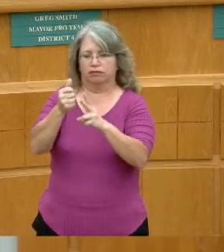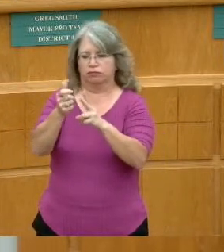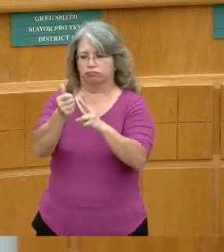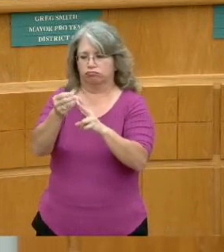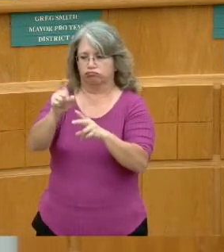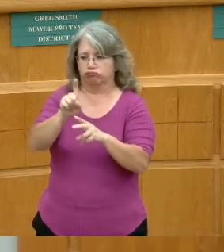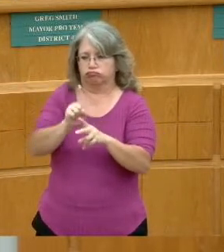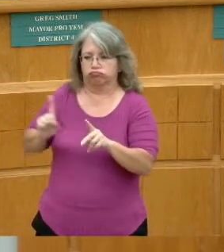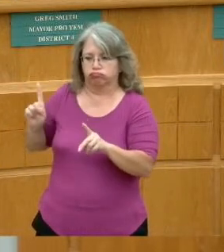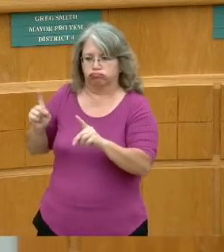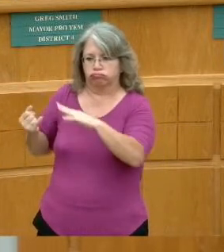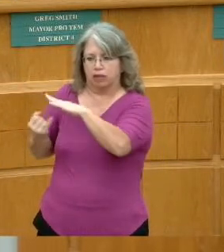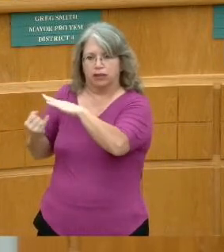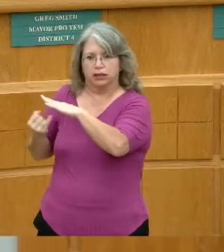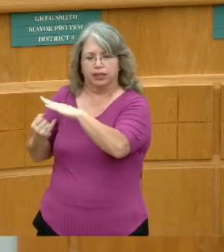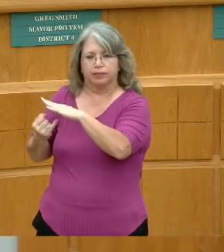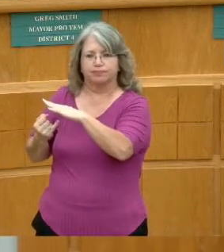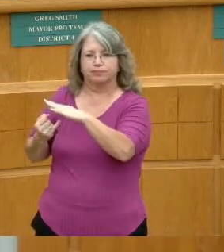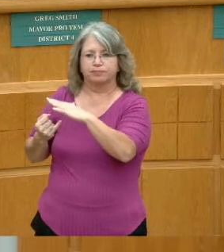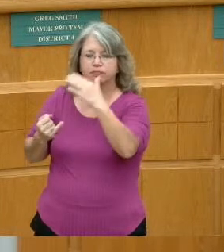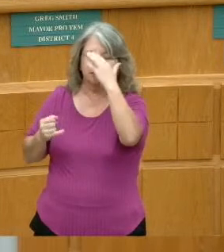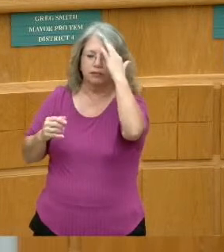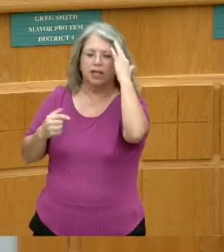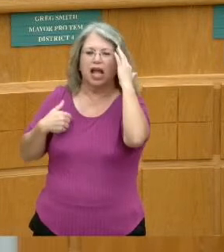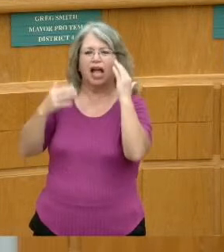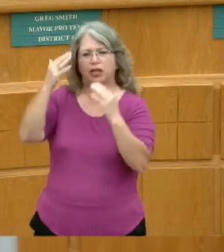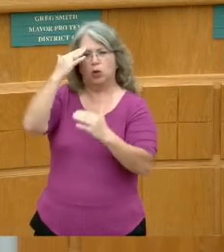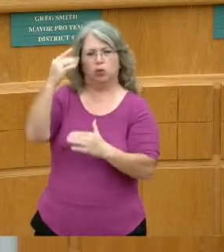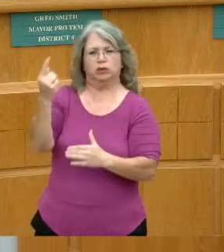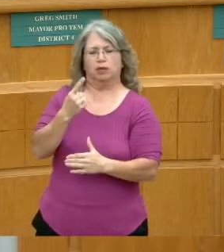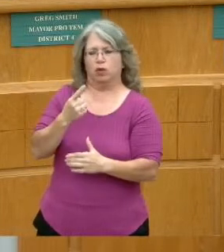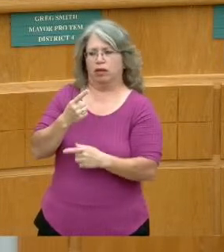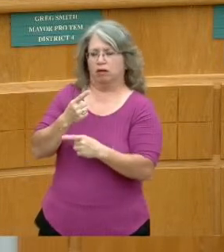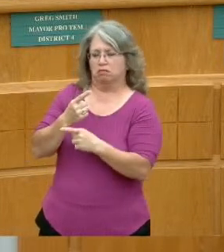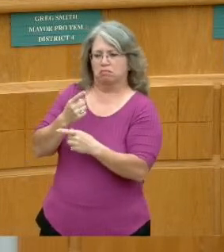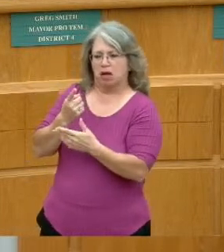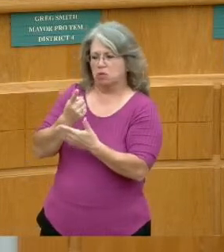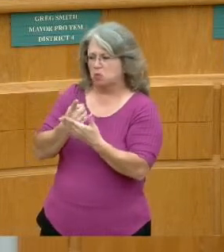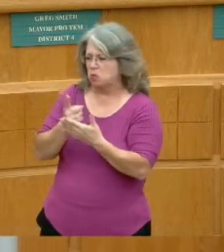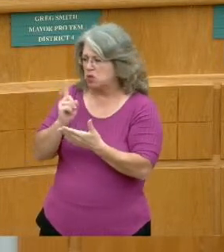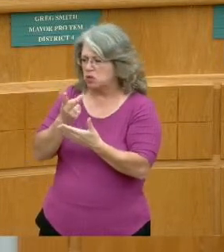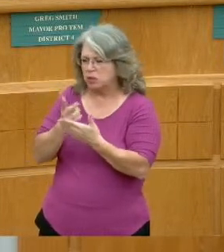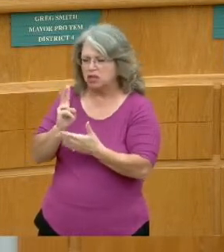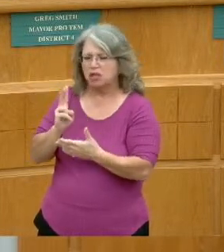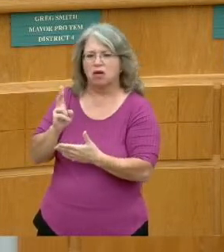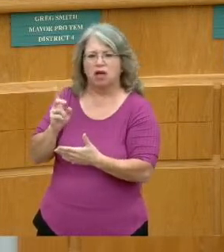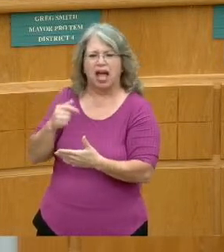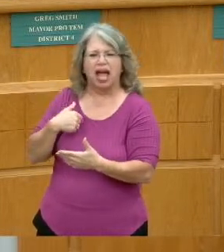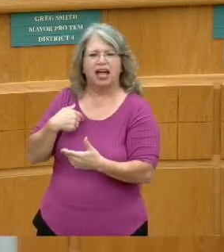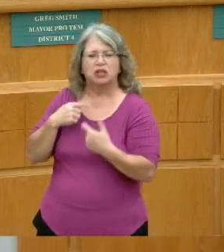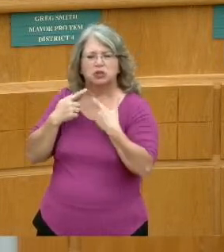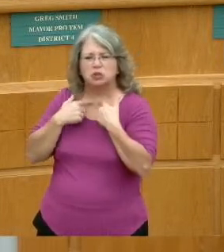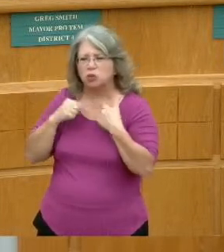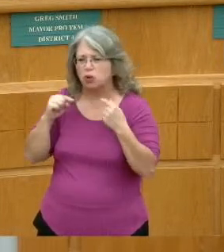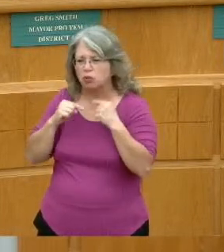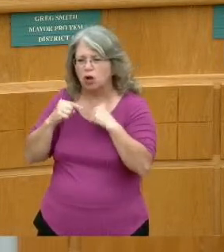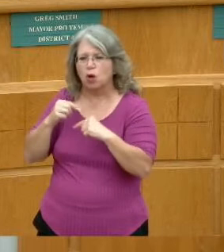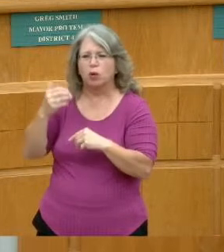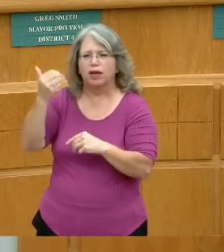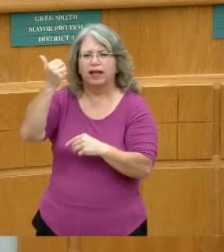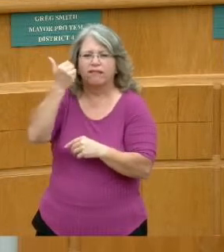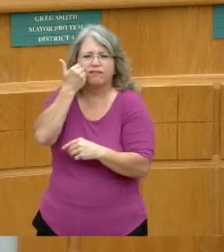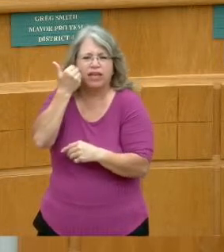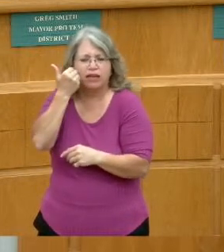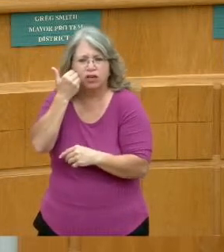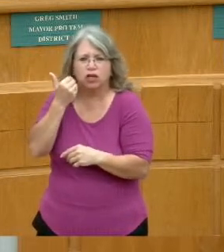fever, and they were convinced that they didn't have COVID-19. And I said, well, how do you know? They're like, well, I don't know. I just don't think I do. And so